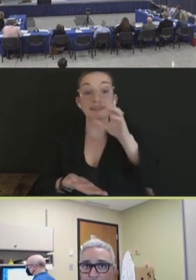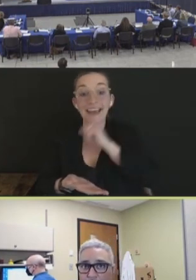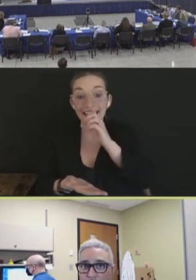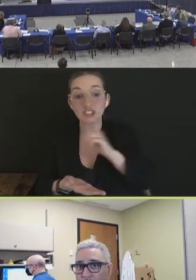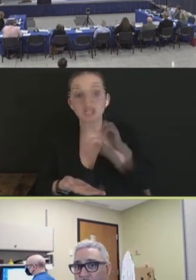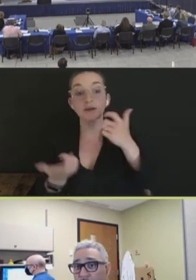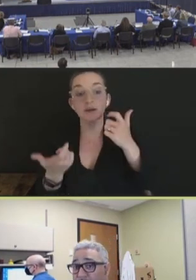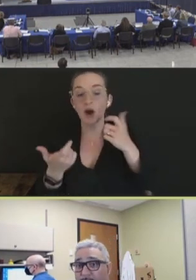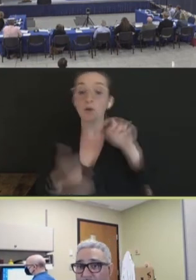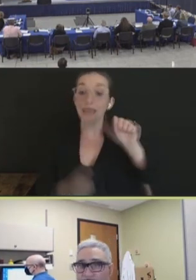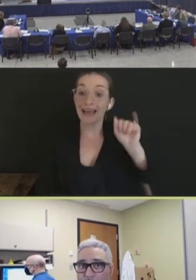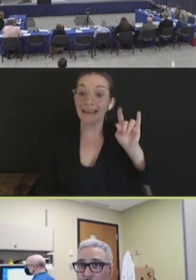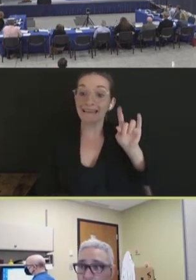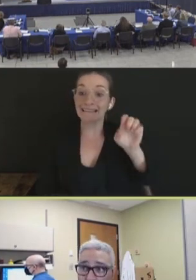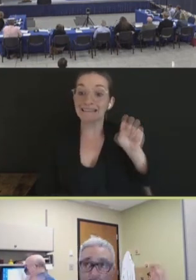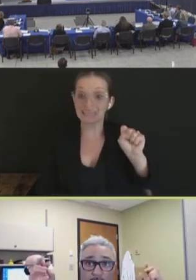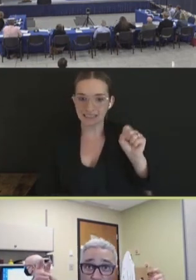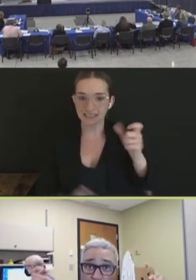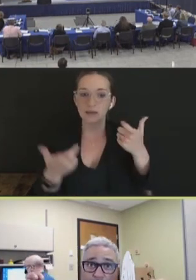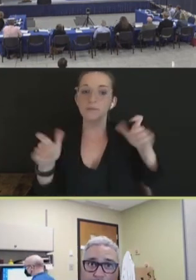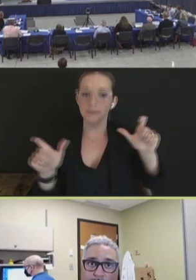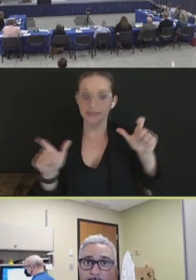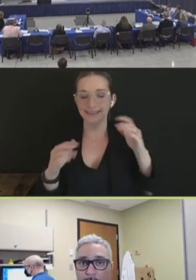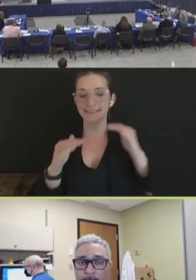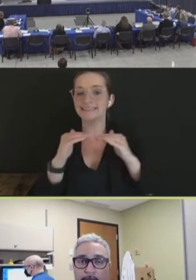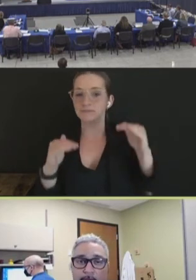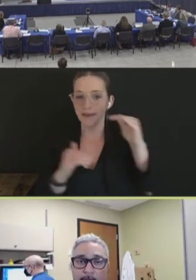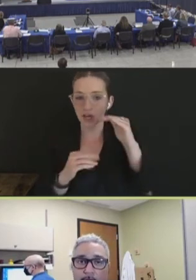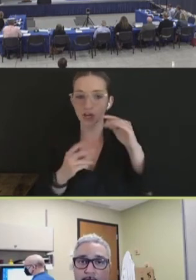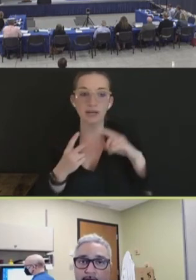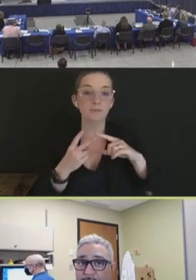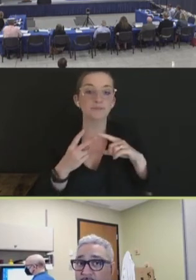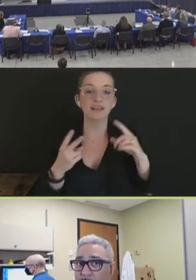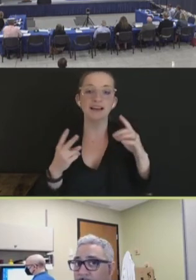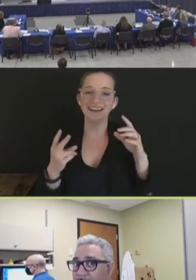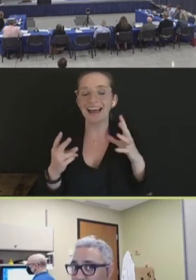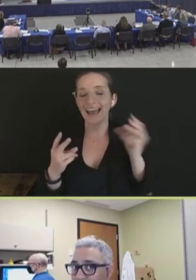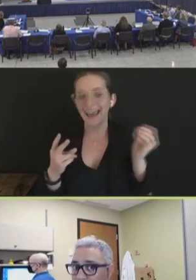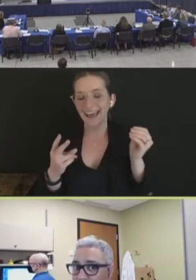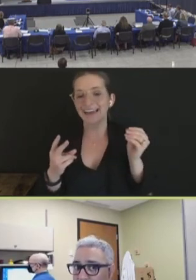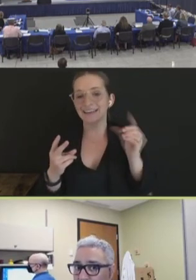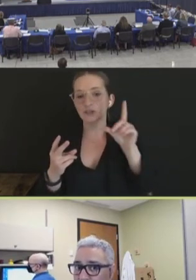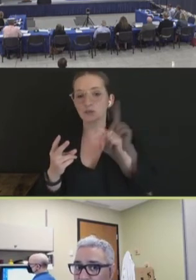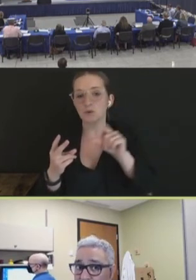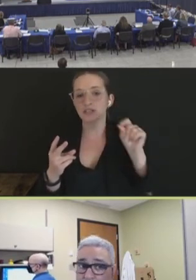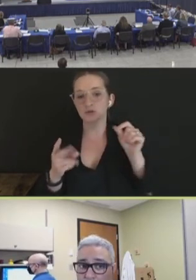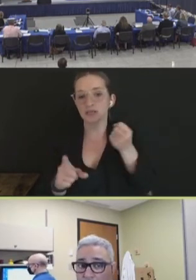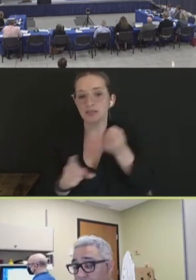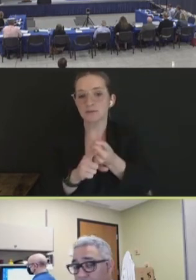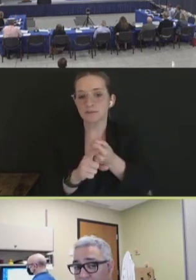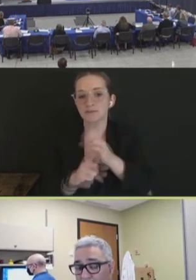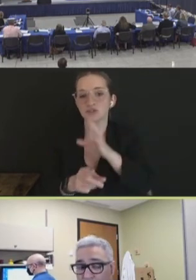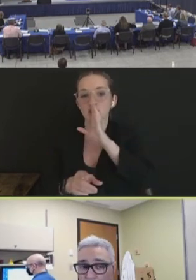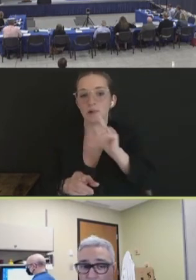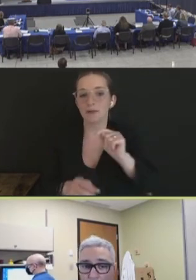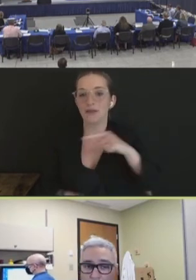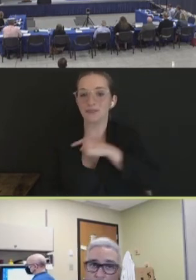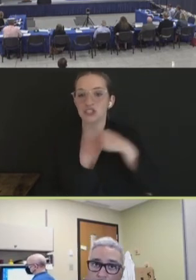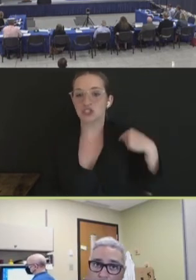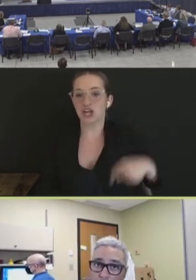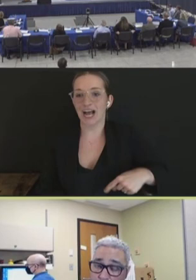90s, but now with COVID-19, people were talking about the China virus, and this has led to a lot of Asian American hate here in the United States and probably